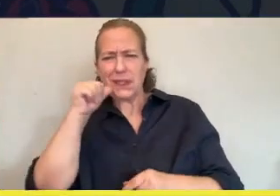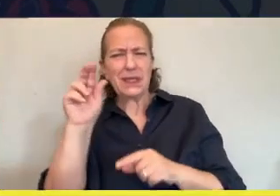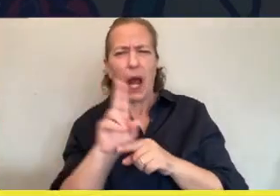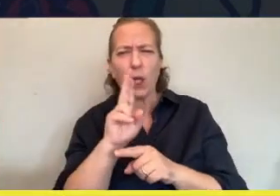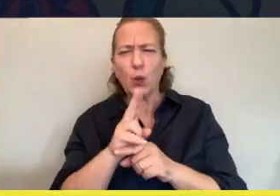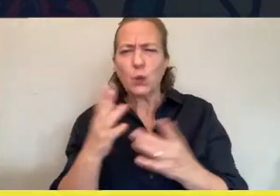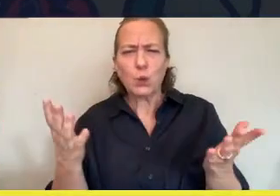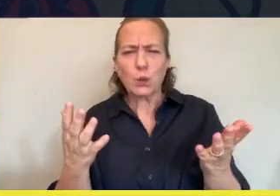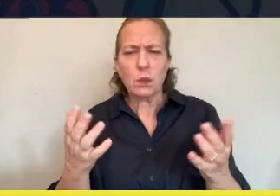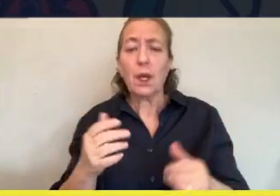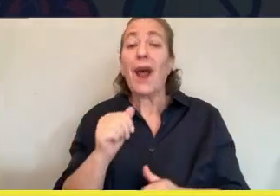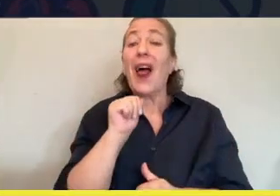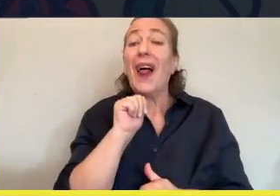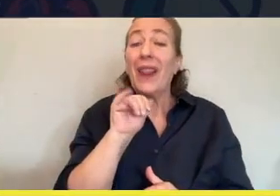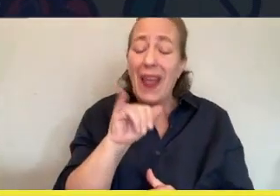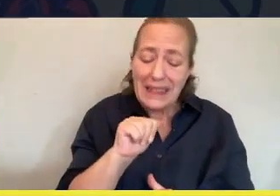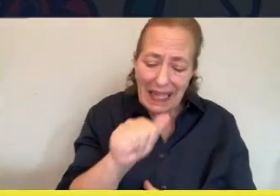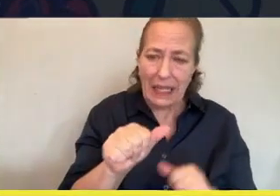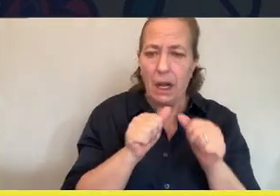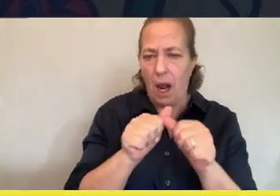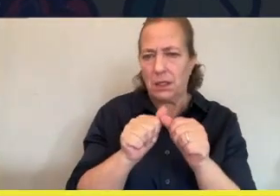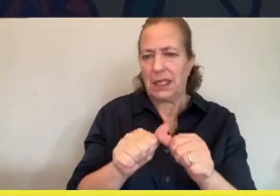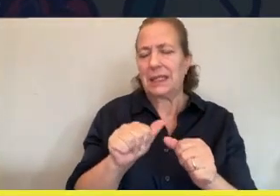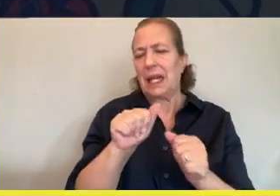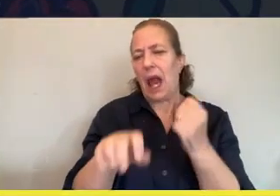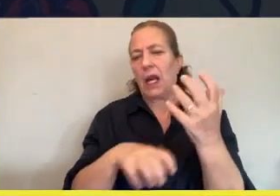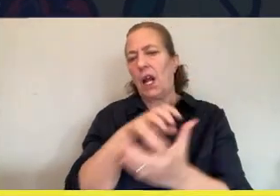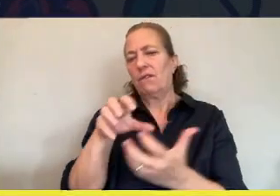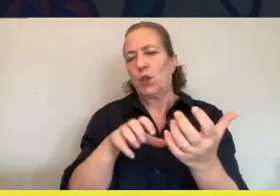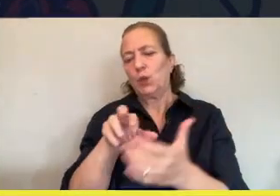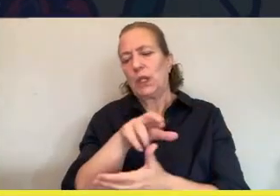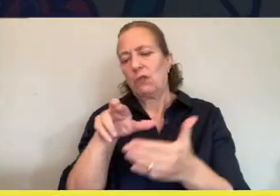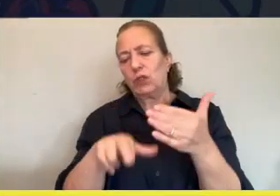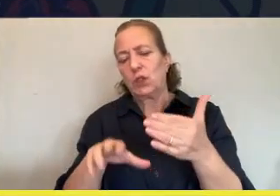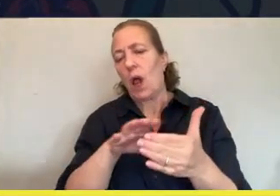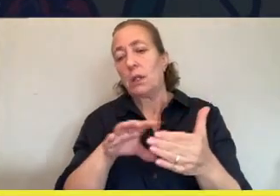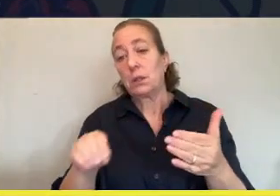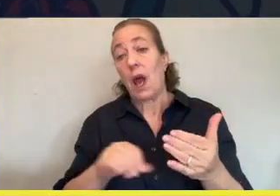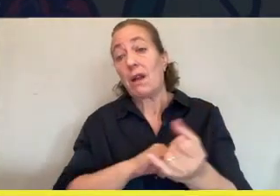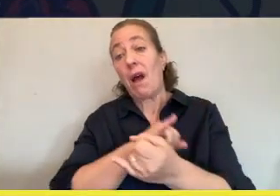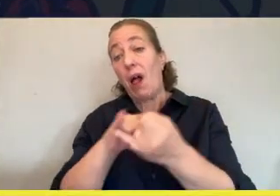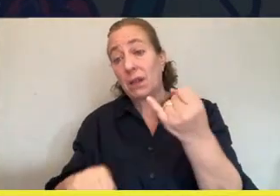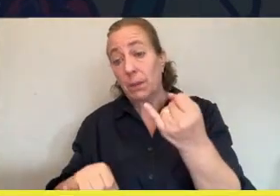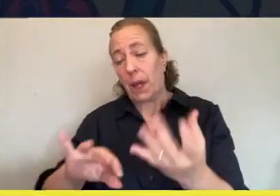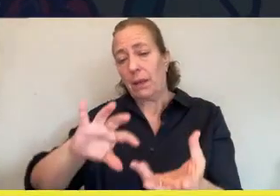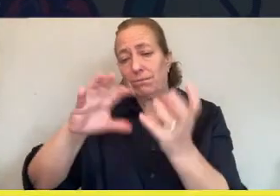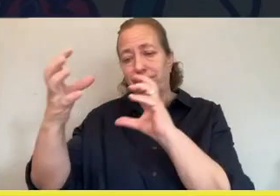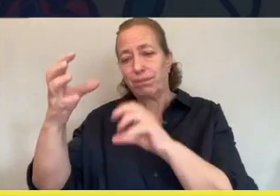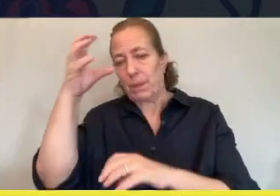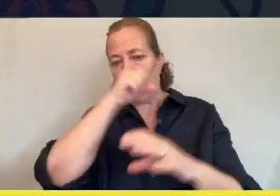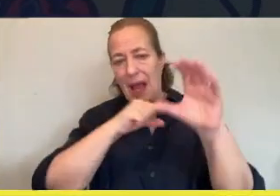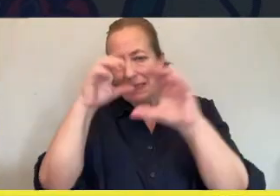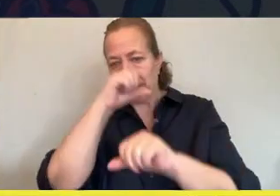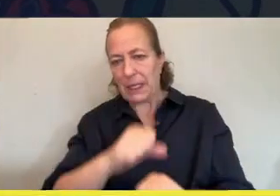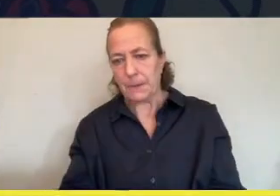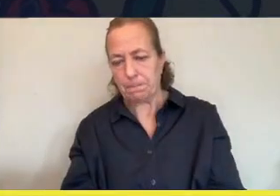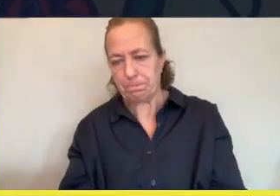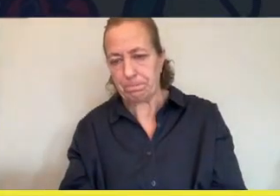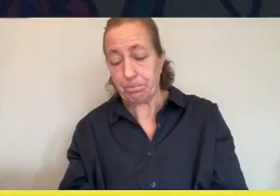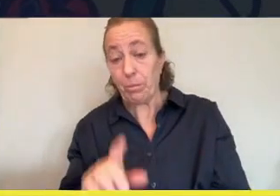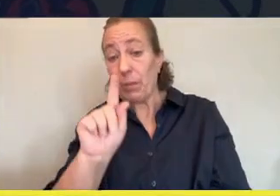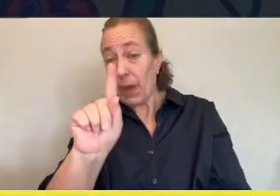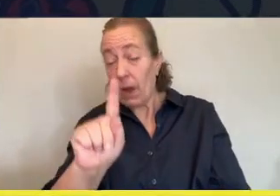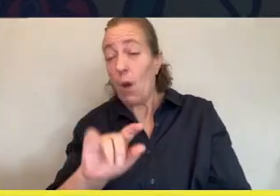and confusing results and ultimately distrust of the estimates. But equally important is the